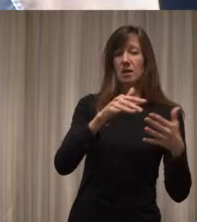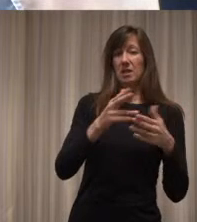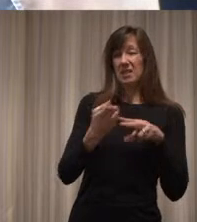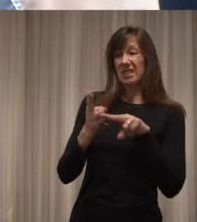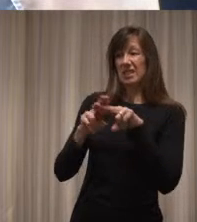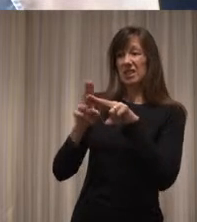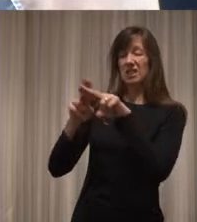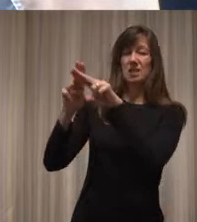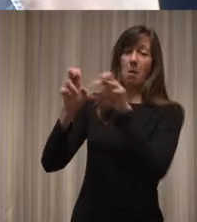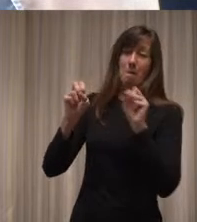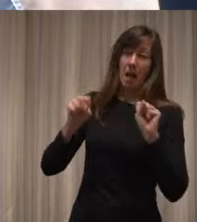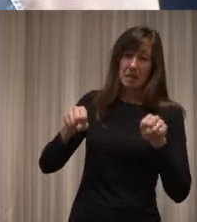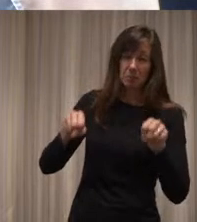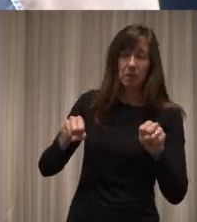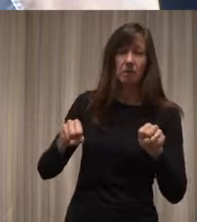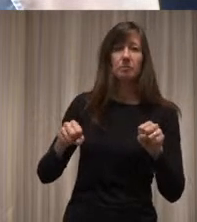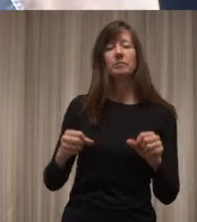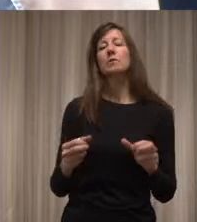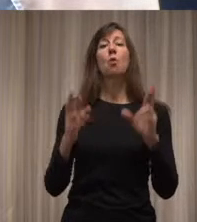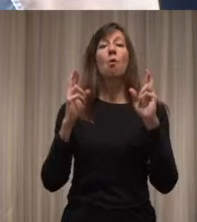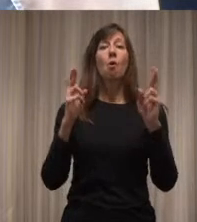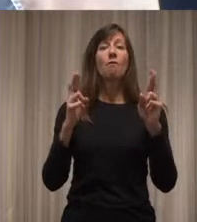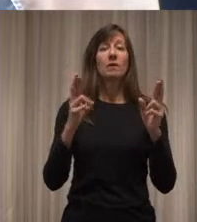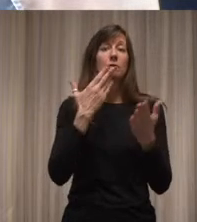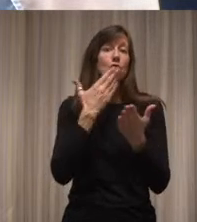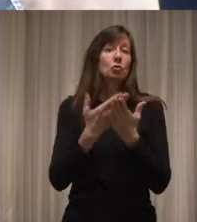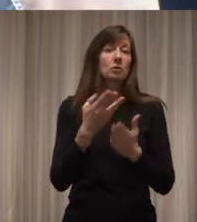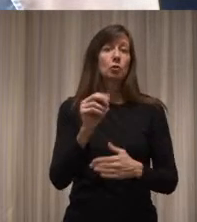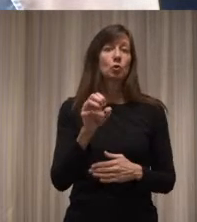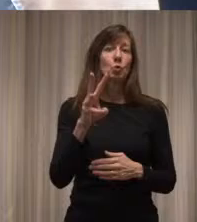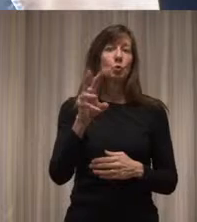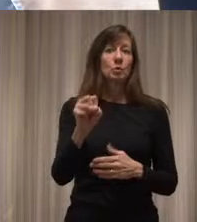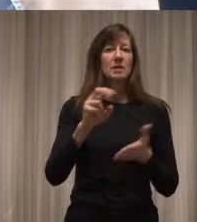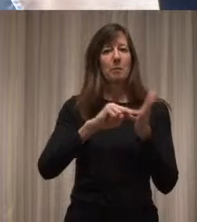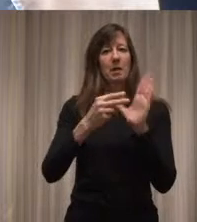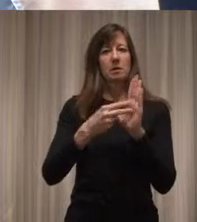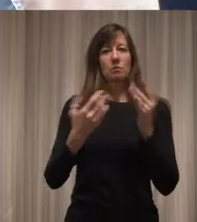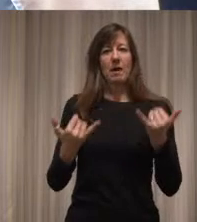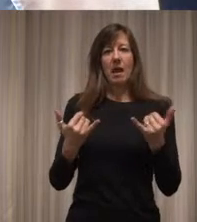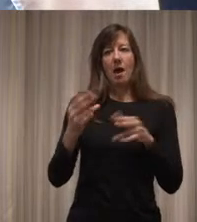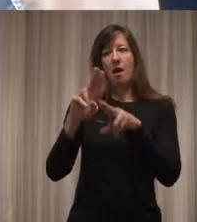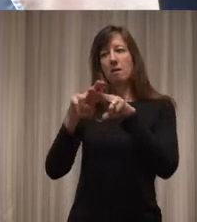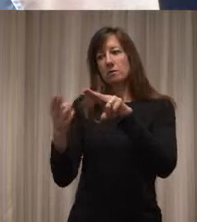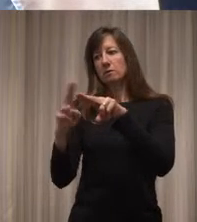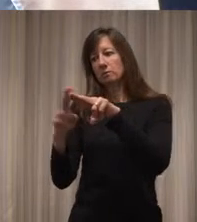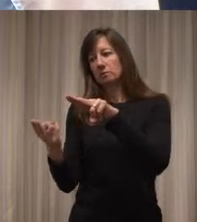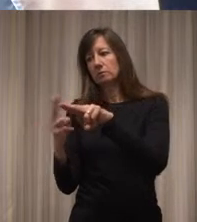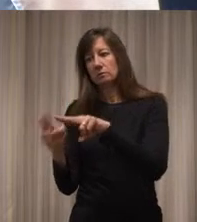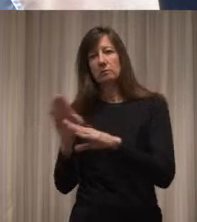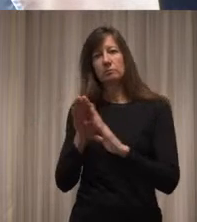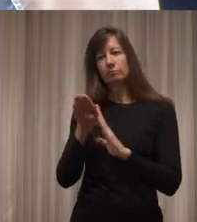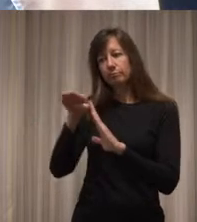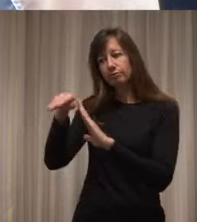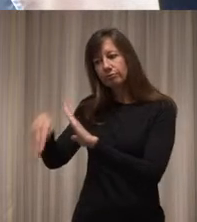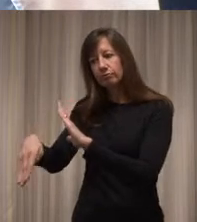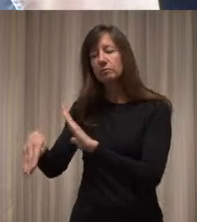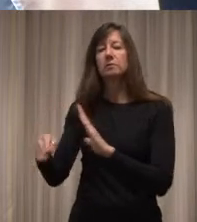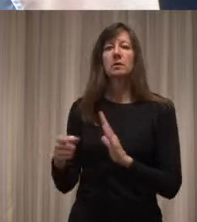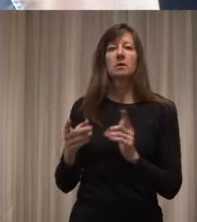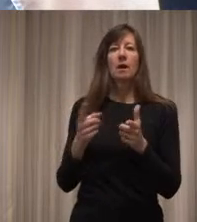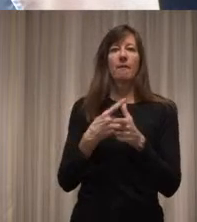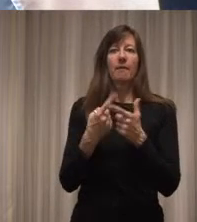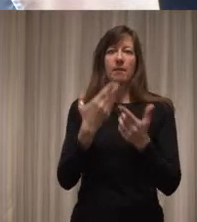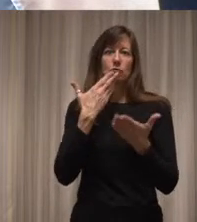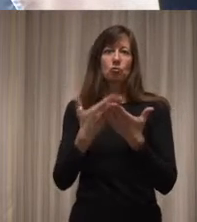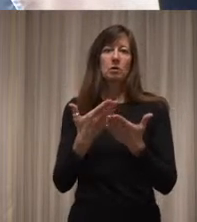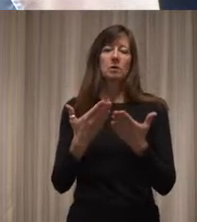were the beginning of the downslope back from the second wave, which would then lead us into the vaccination process that we're now